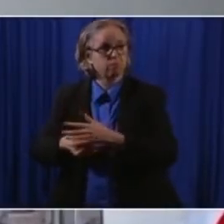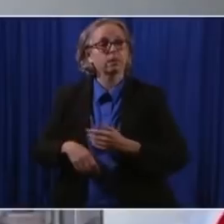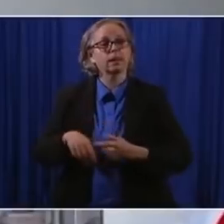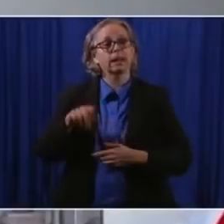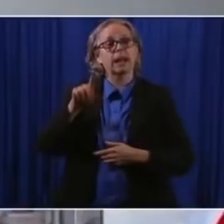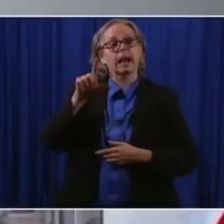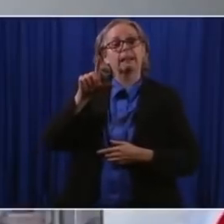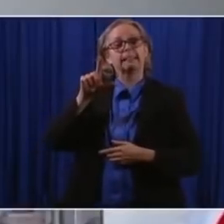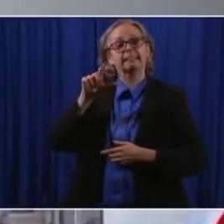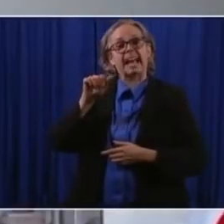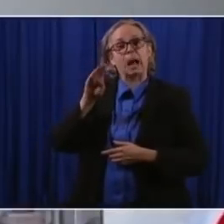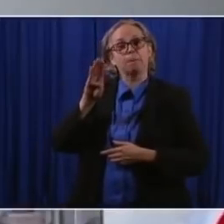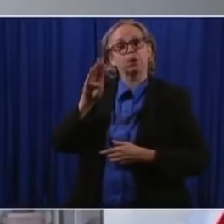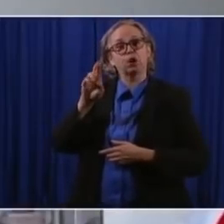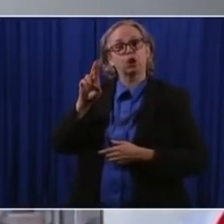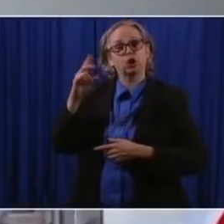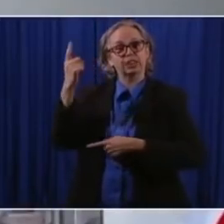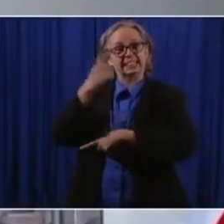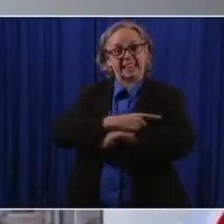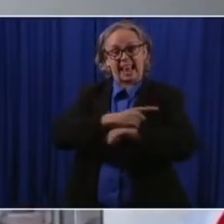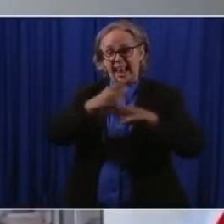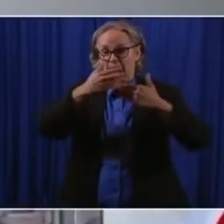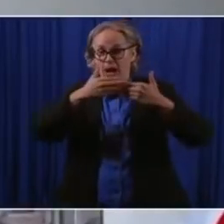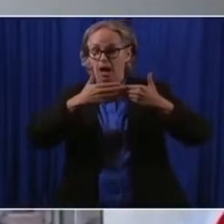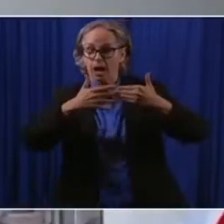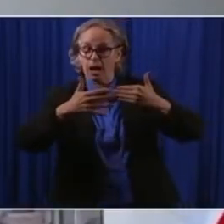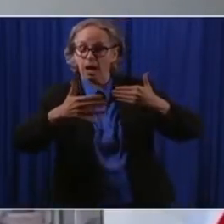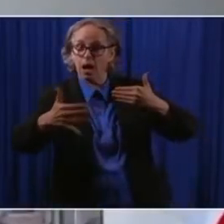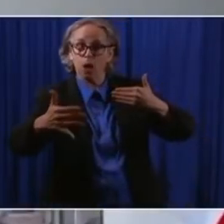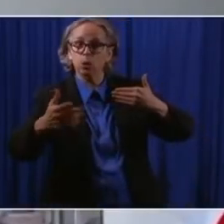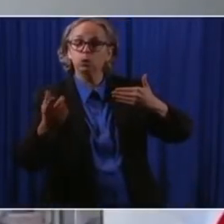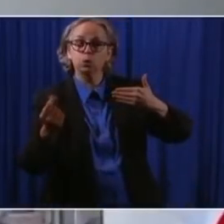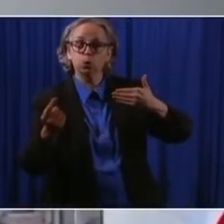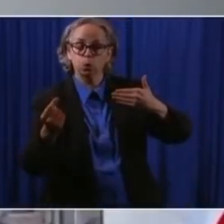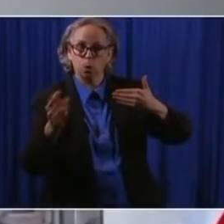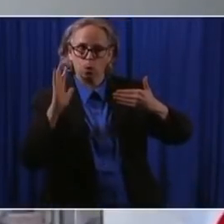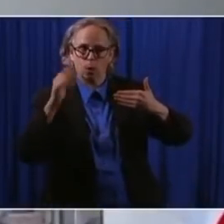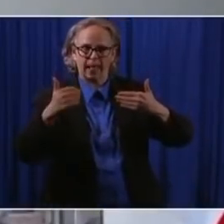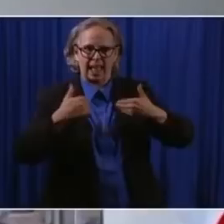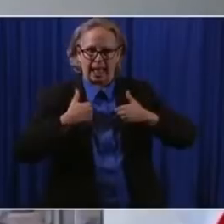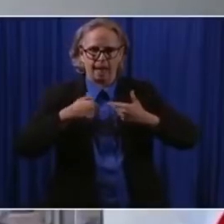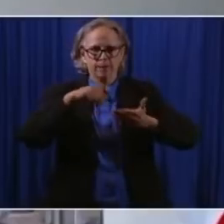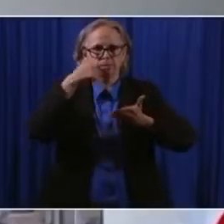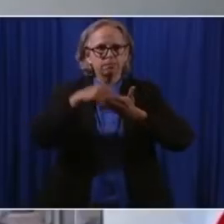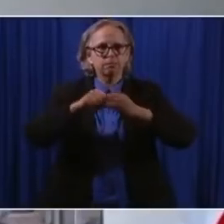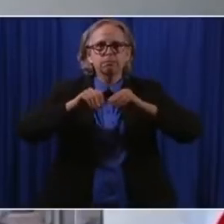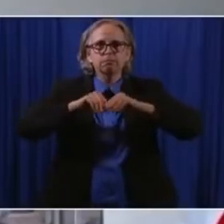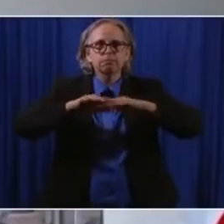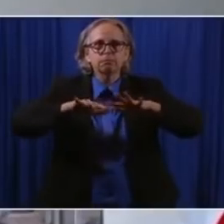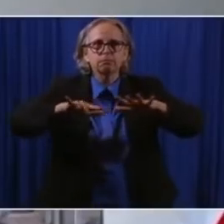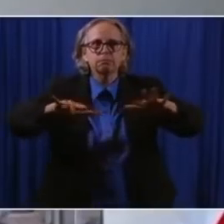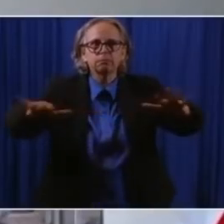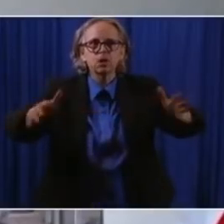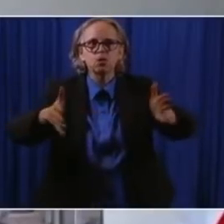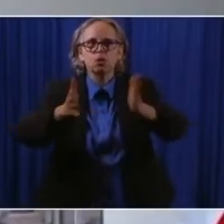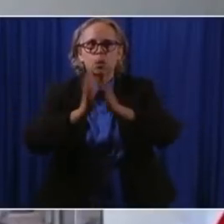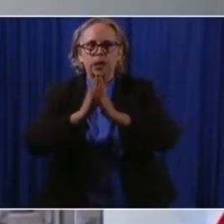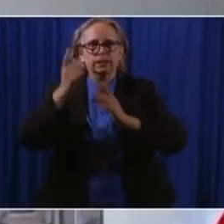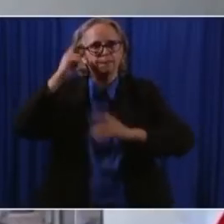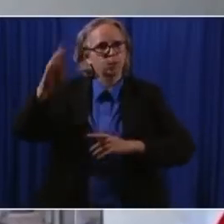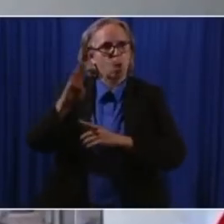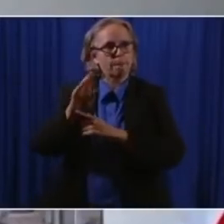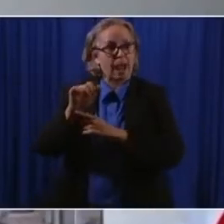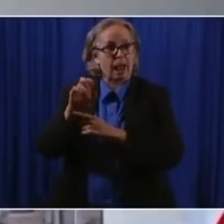one. Every registered voter will get one mailed to them. Fill that out, send it back in. Then